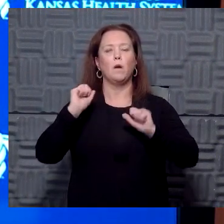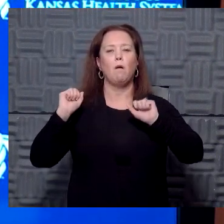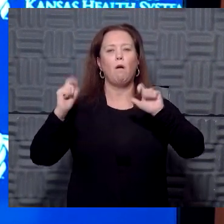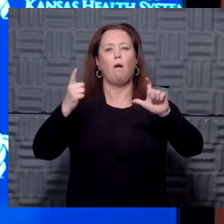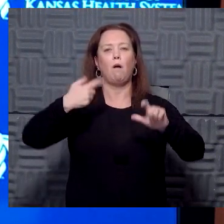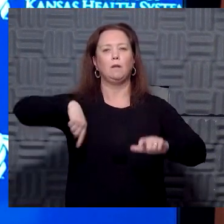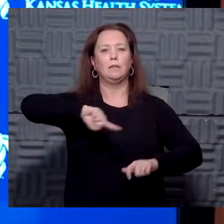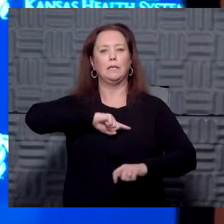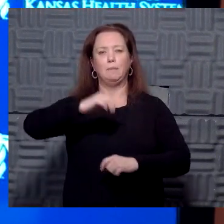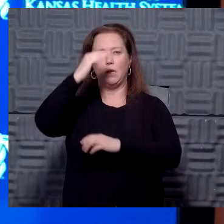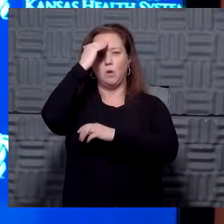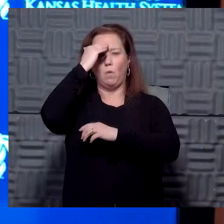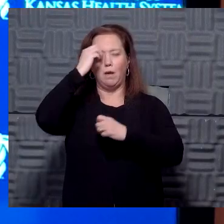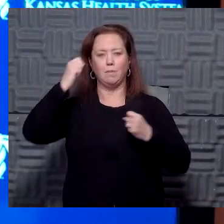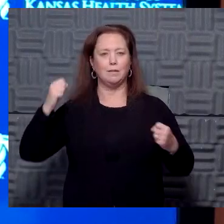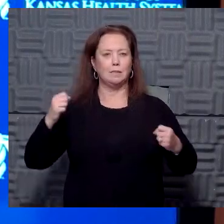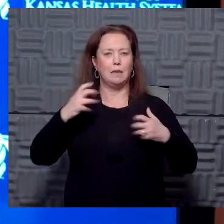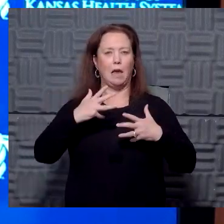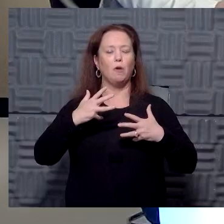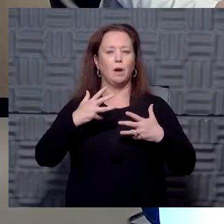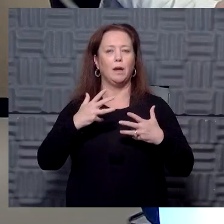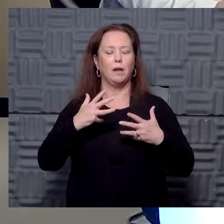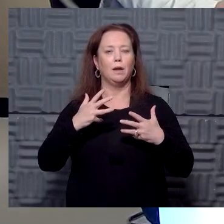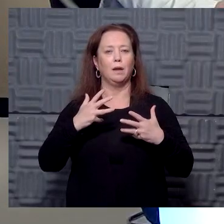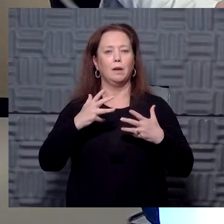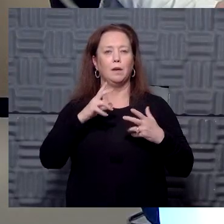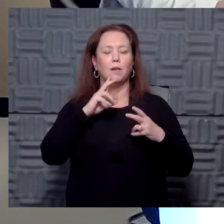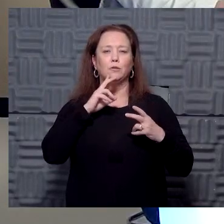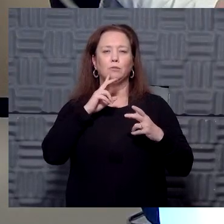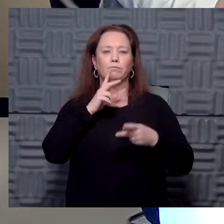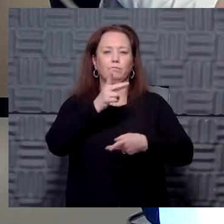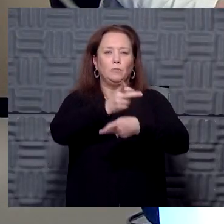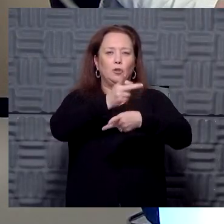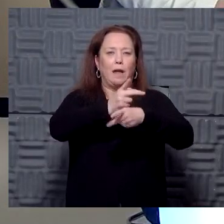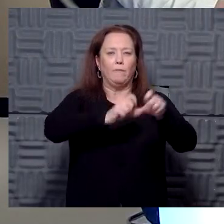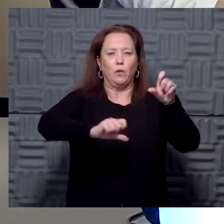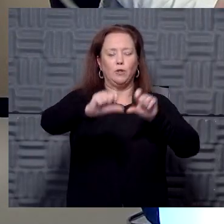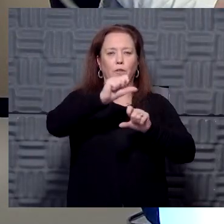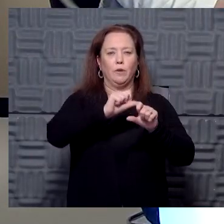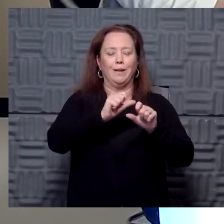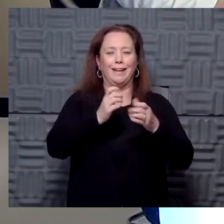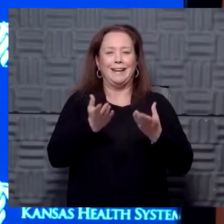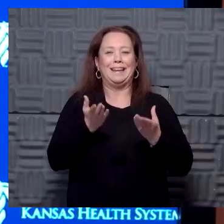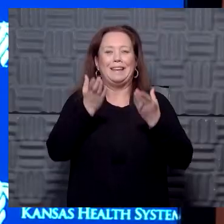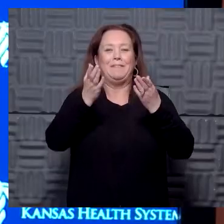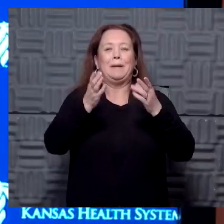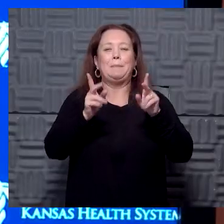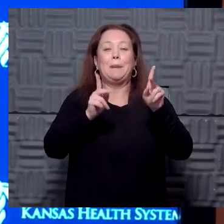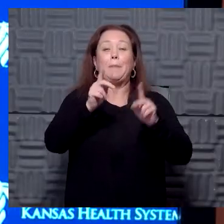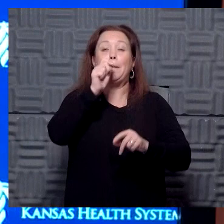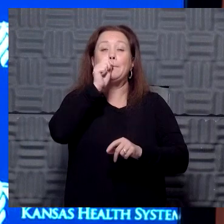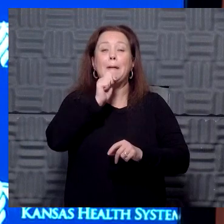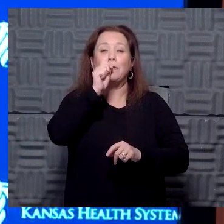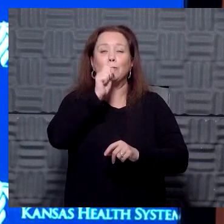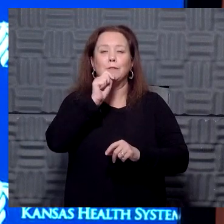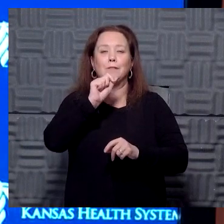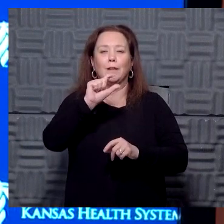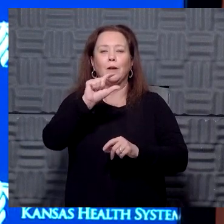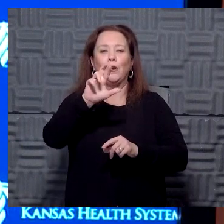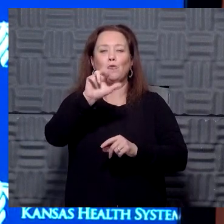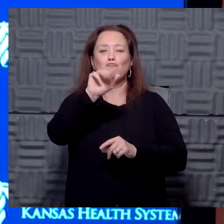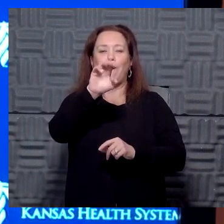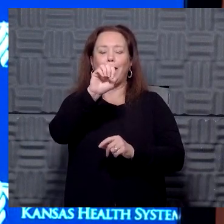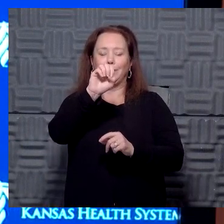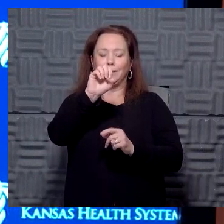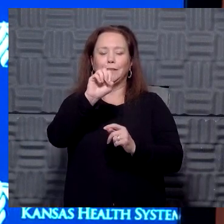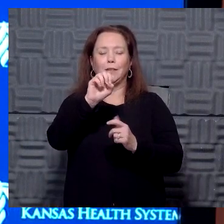aware that this is scary and uncertain for everyone, and just looking out for each other, giving people a little bit more grace and patience, and doing everything